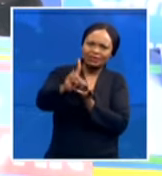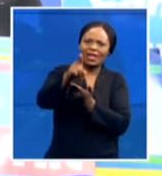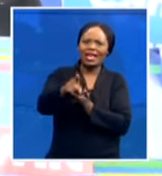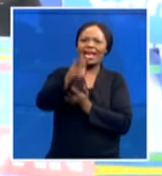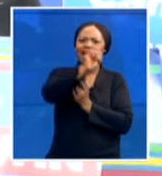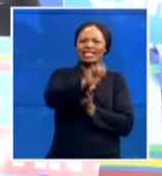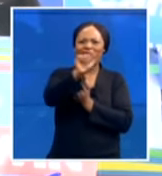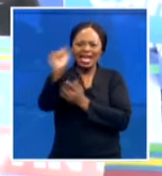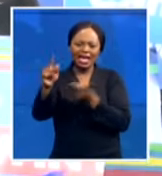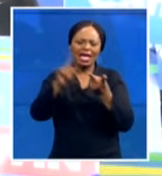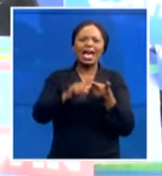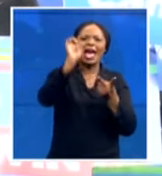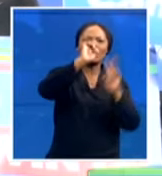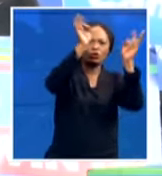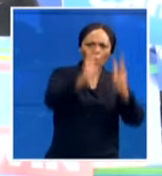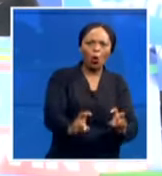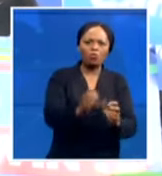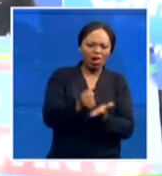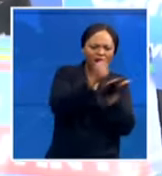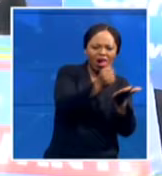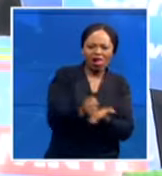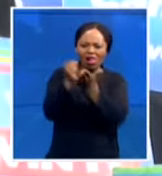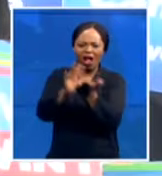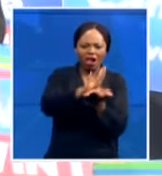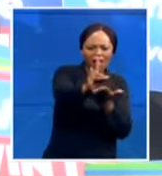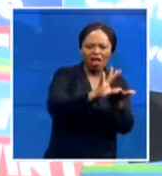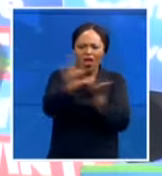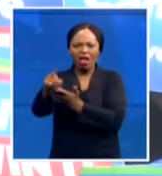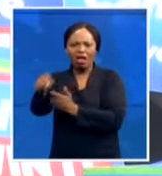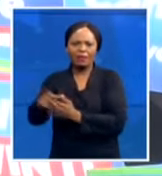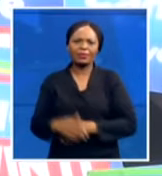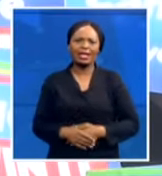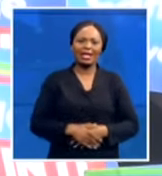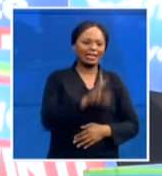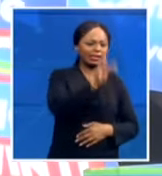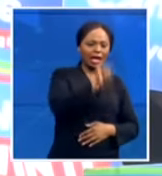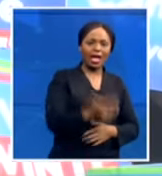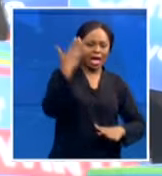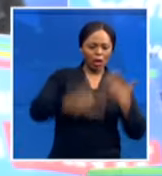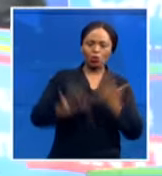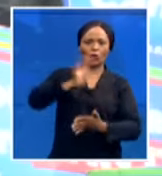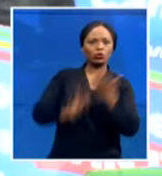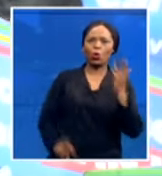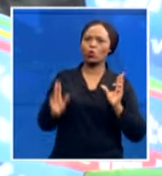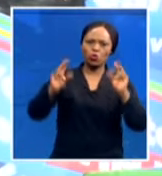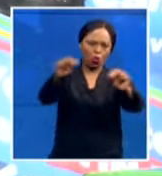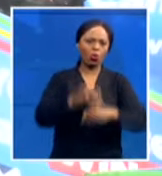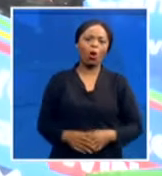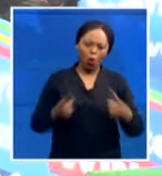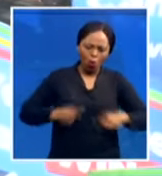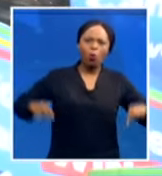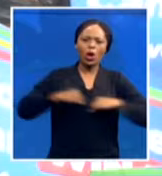But Democrats, that does not need to be the end of the story. Yes. We can write our own story on the 1st of